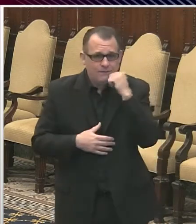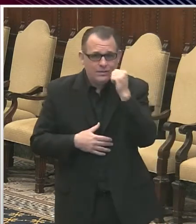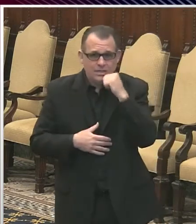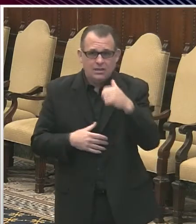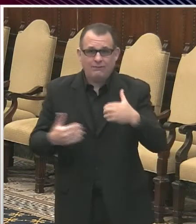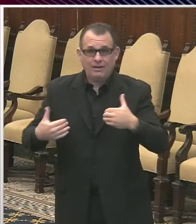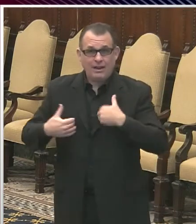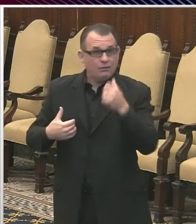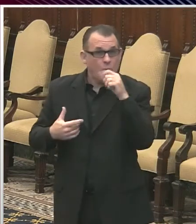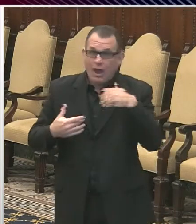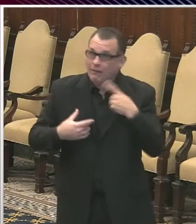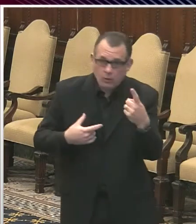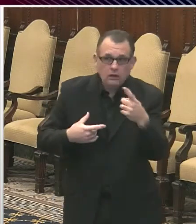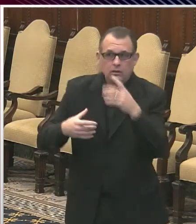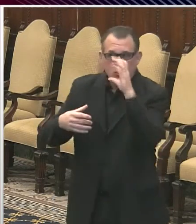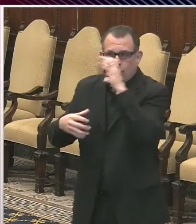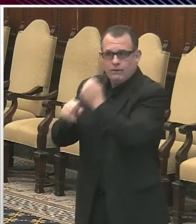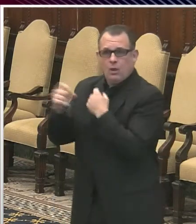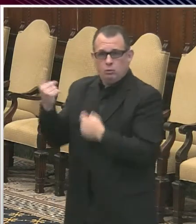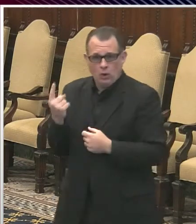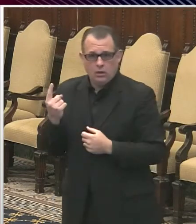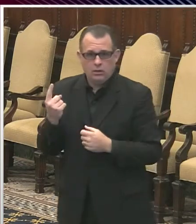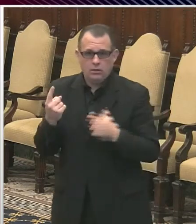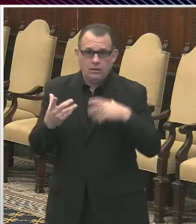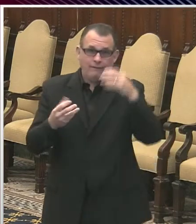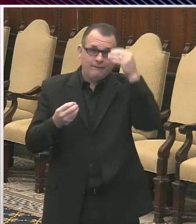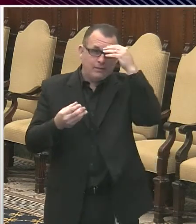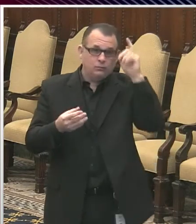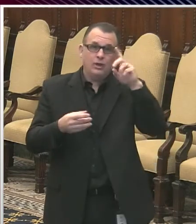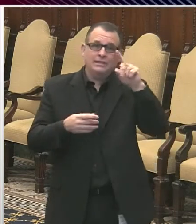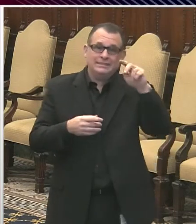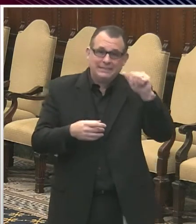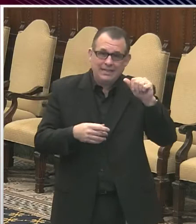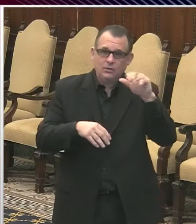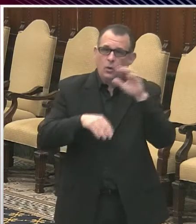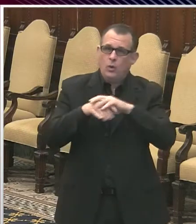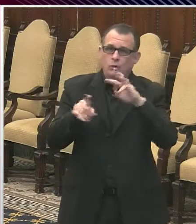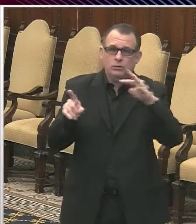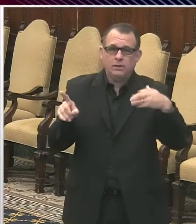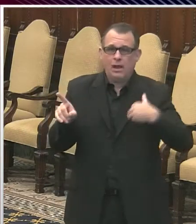to wearing it. All the information and all of our data is on our website,